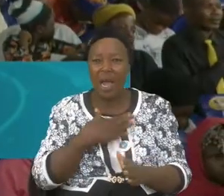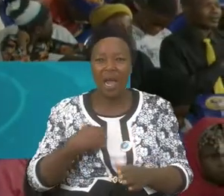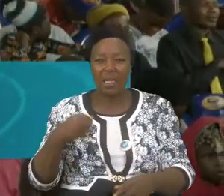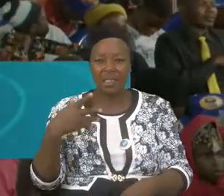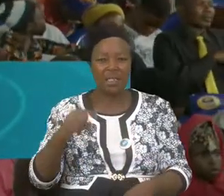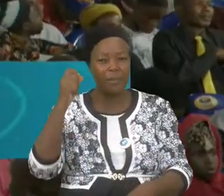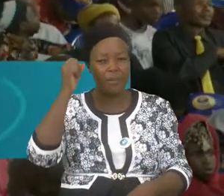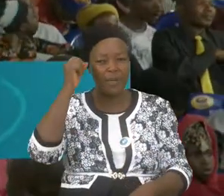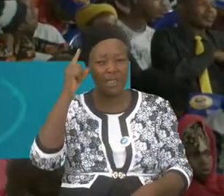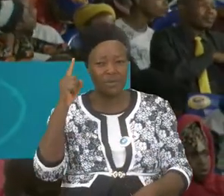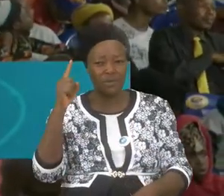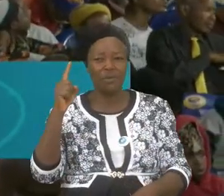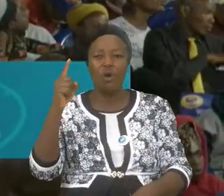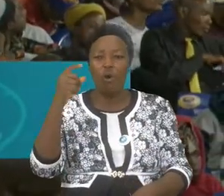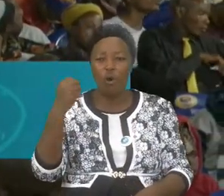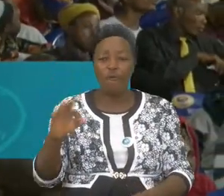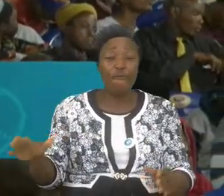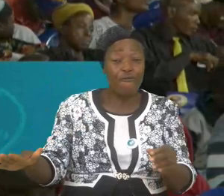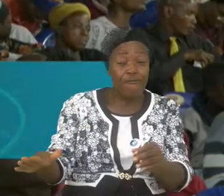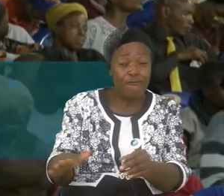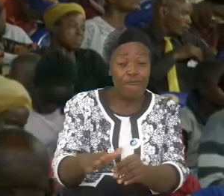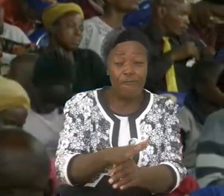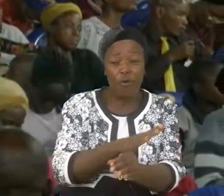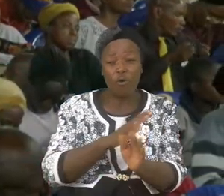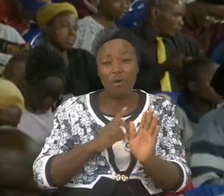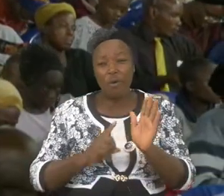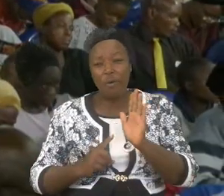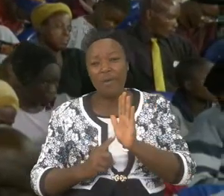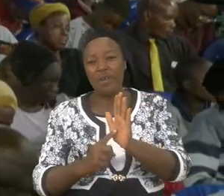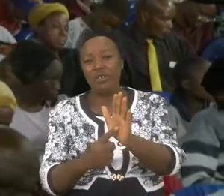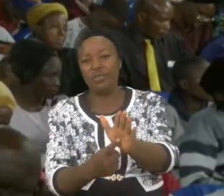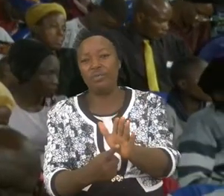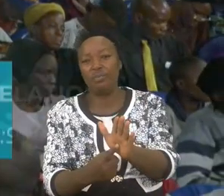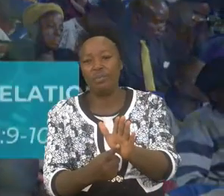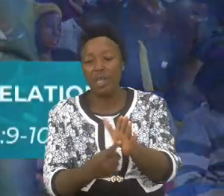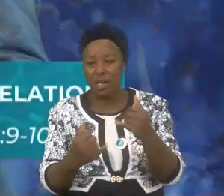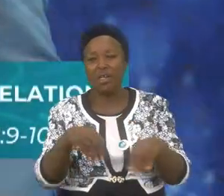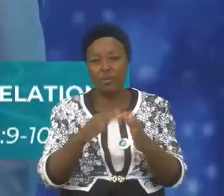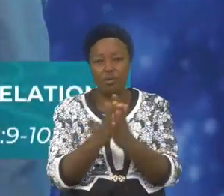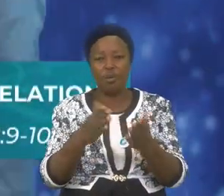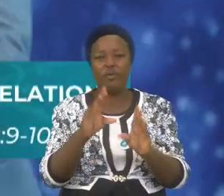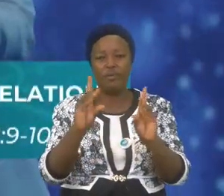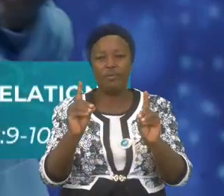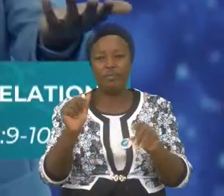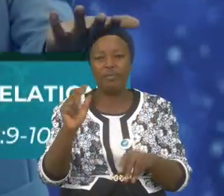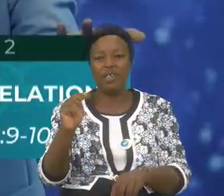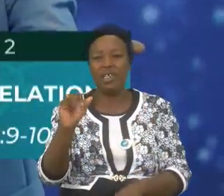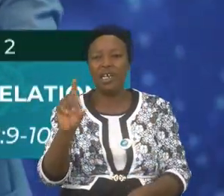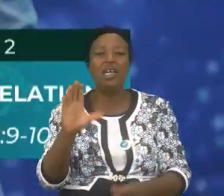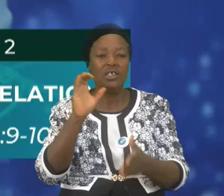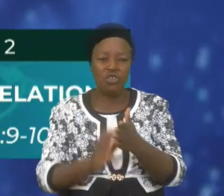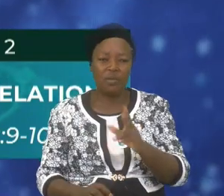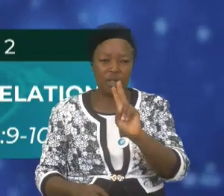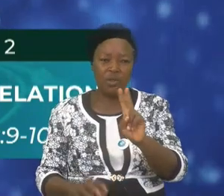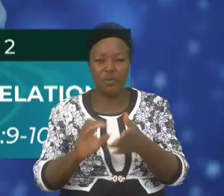at Daniel chapter 2. I'm reading from verse 17. Daniel chapter 2, verse 17. Then